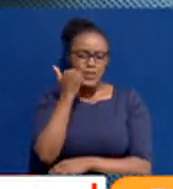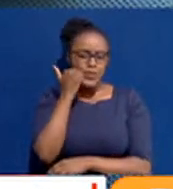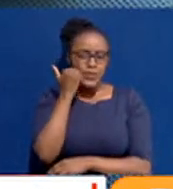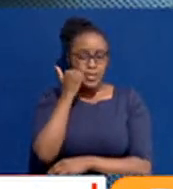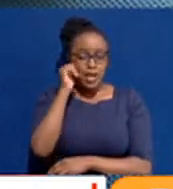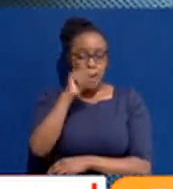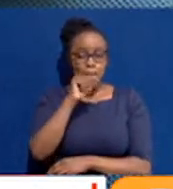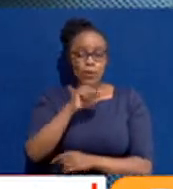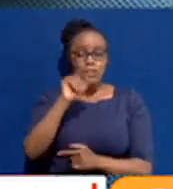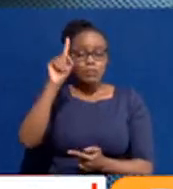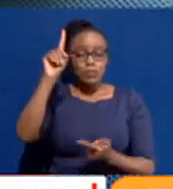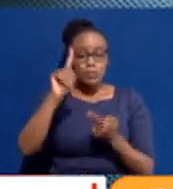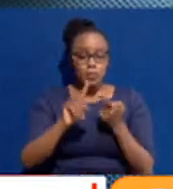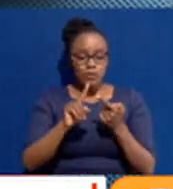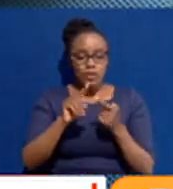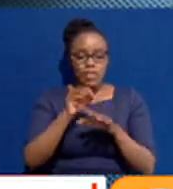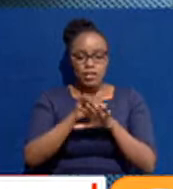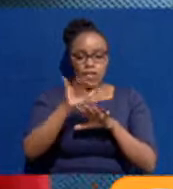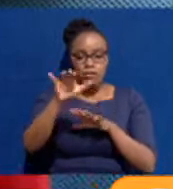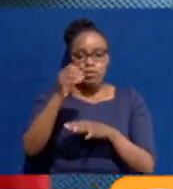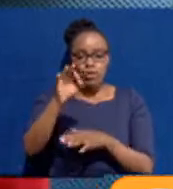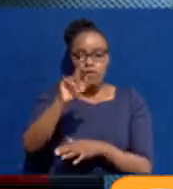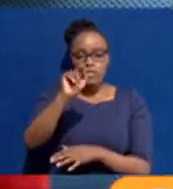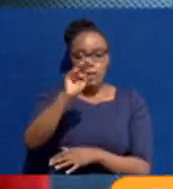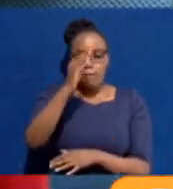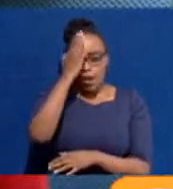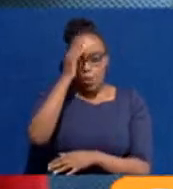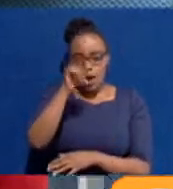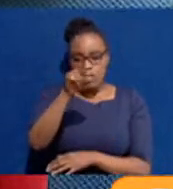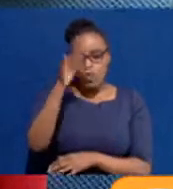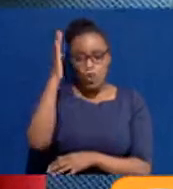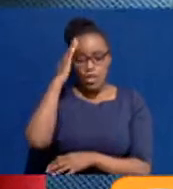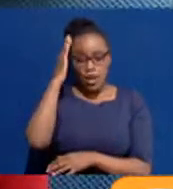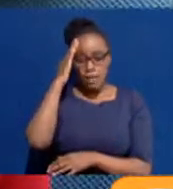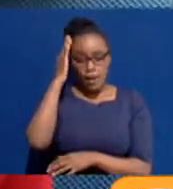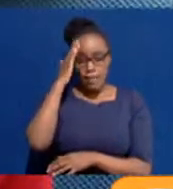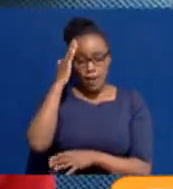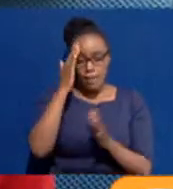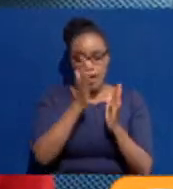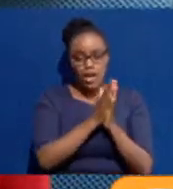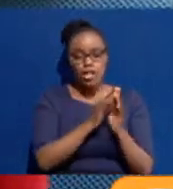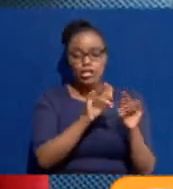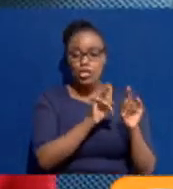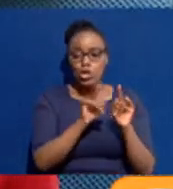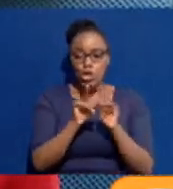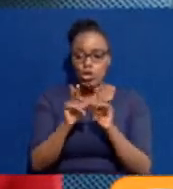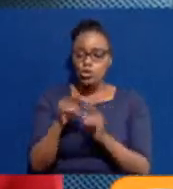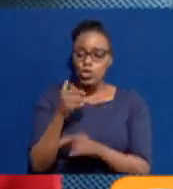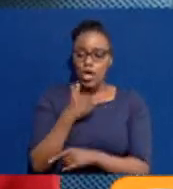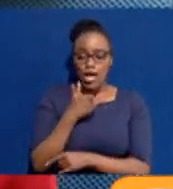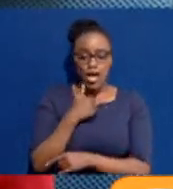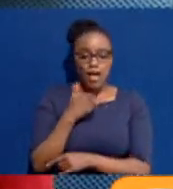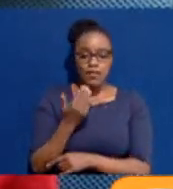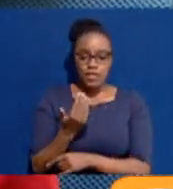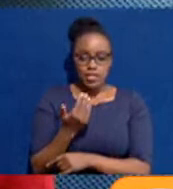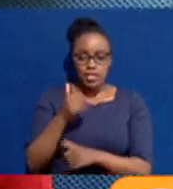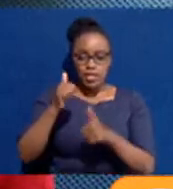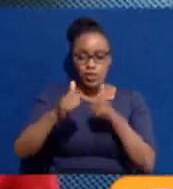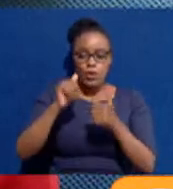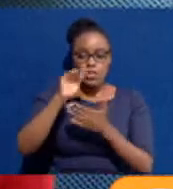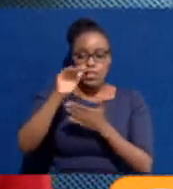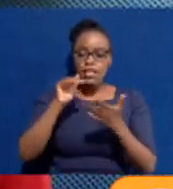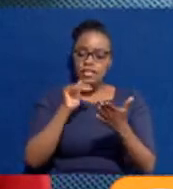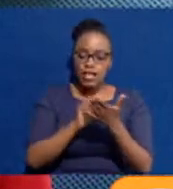a reduction in the transmission of TB. Because remember, the symptoms of tuberculosis are very similar to the symptoms